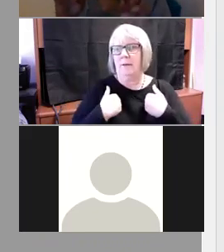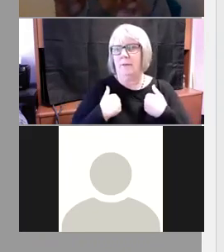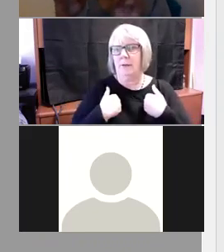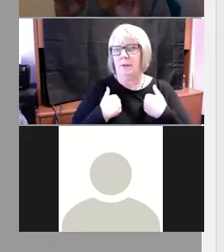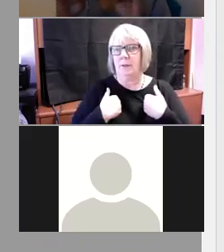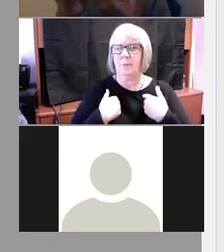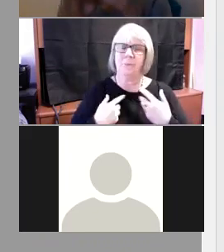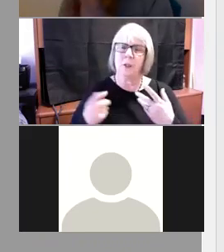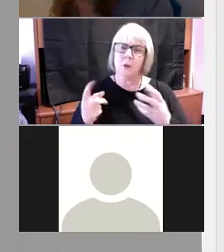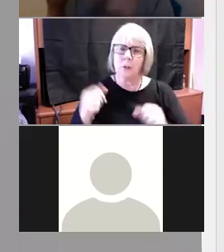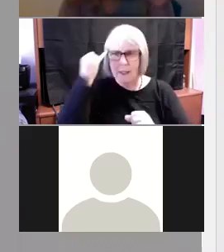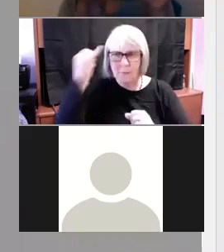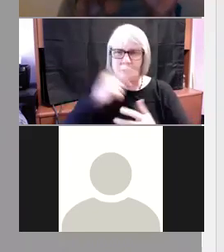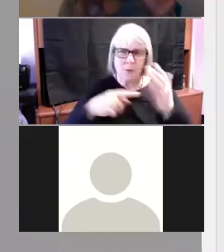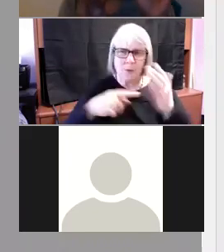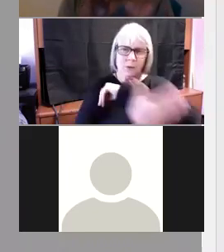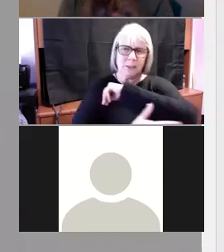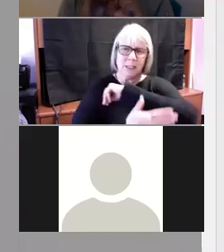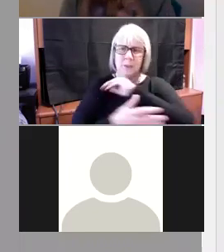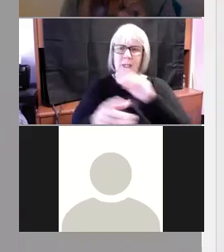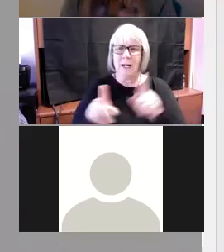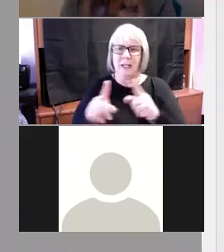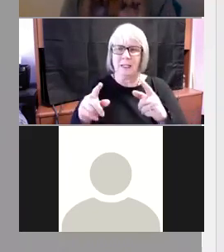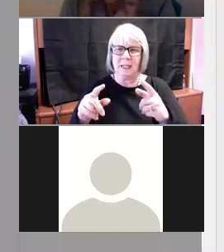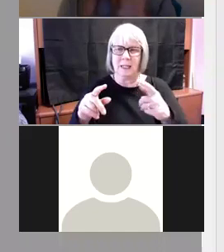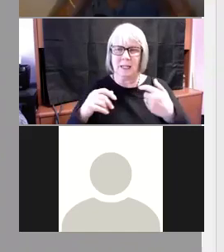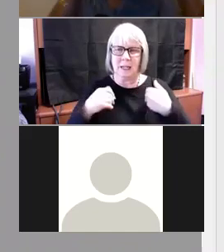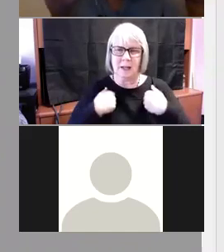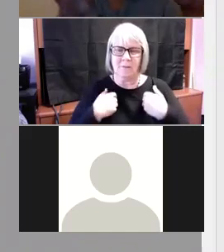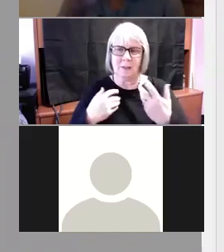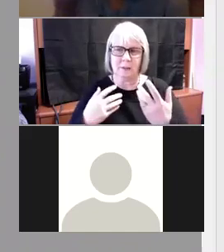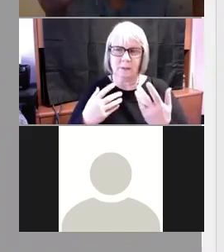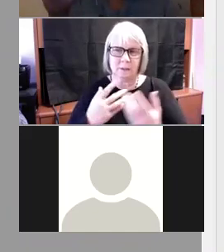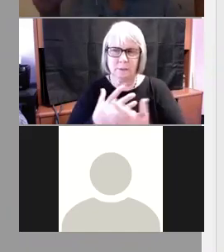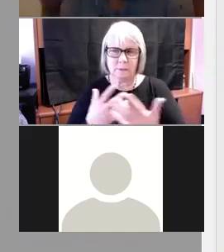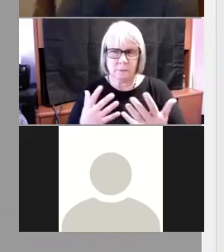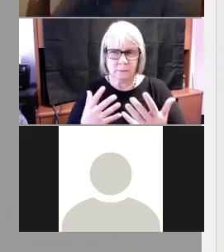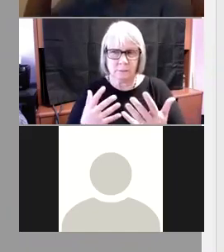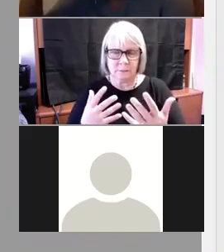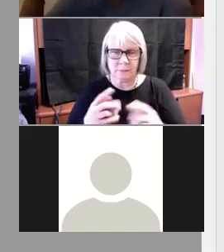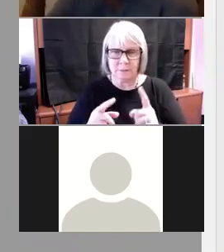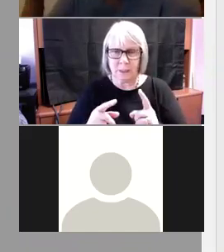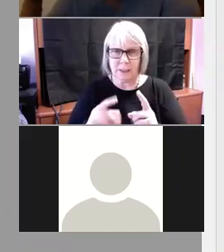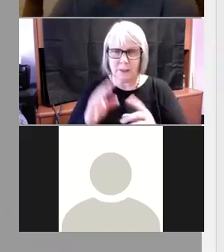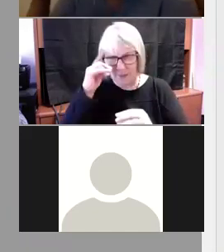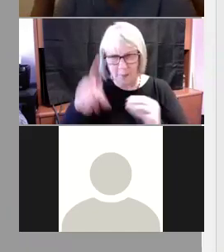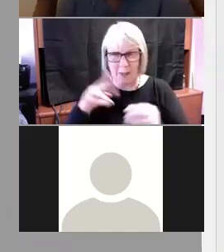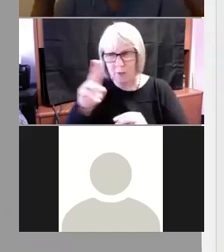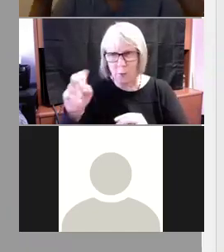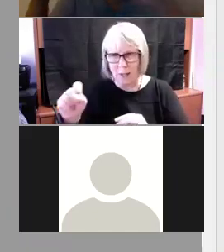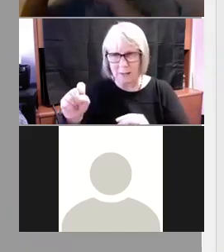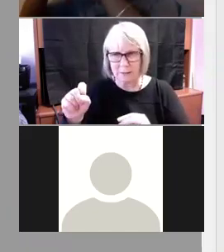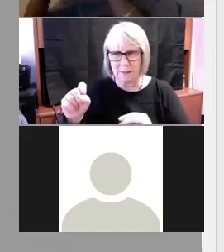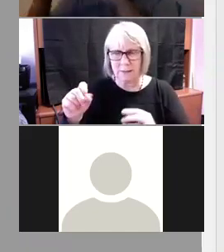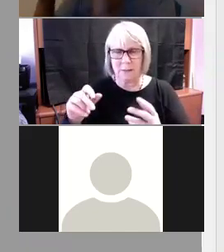can imagine those countries as having fluid borders, right? Don't think about US where Canada and Mexico